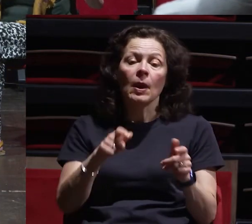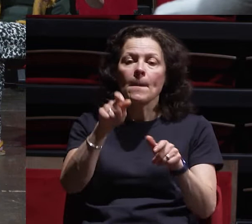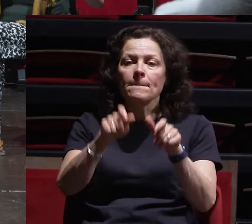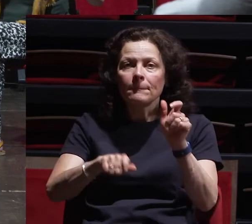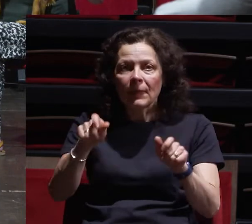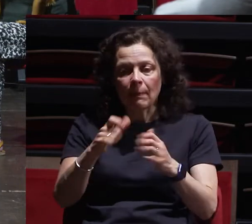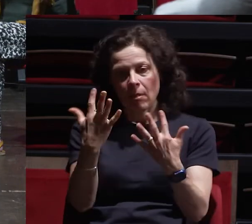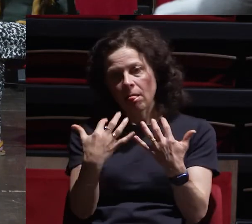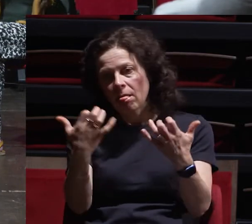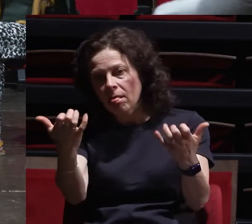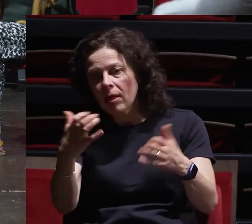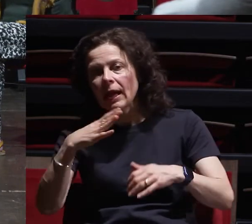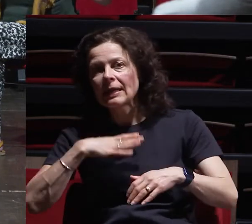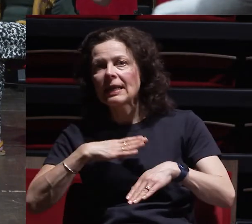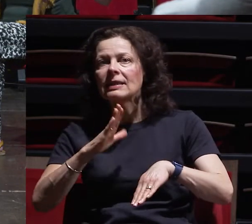like that.